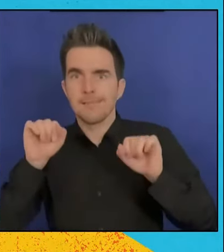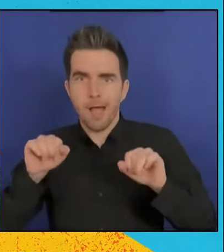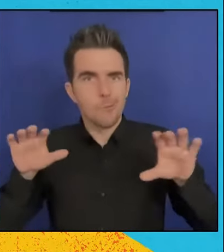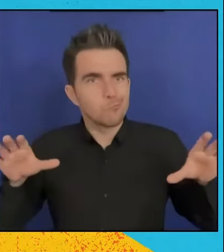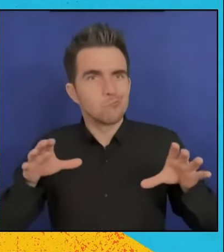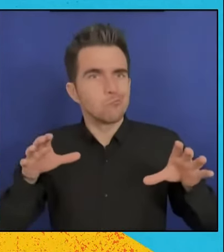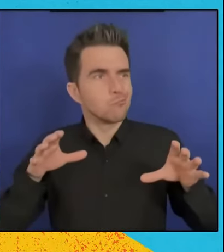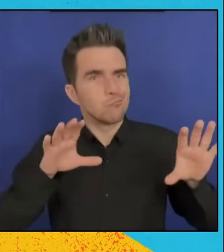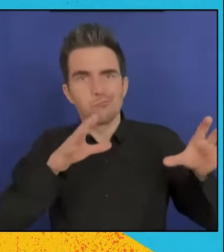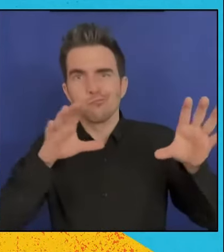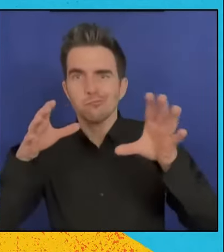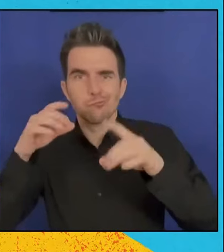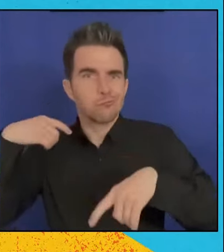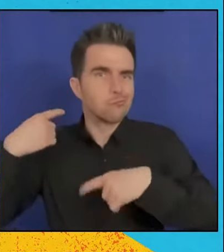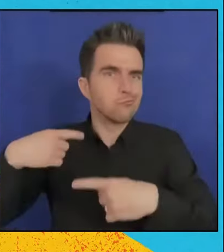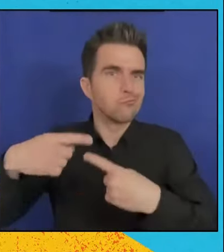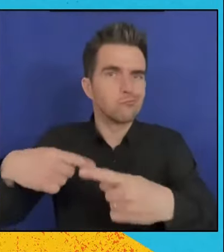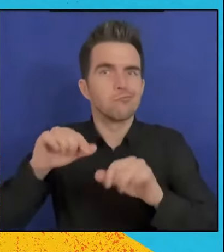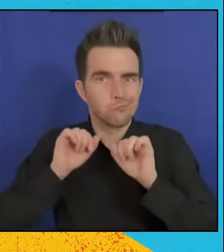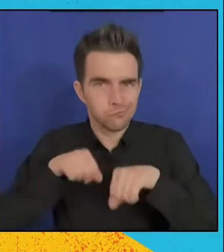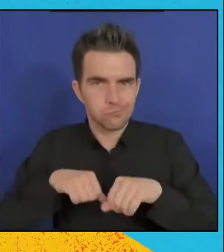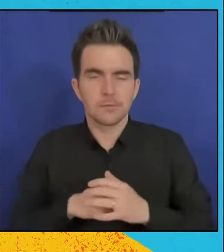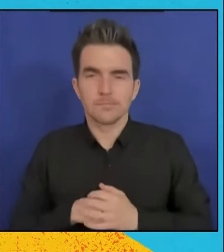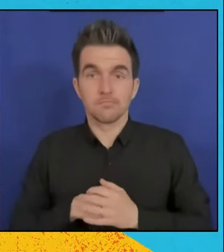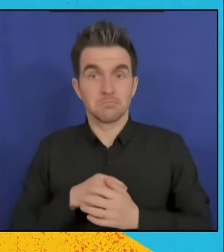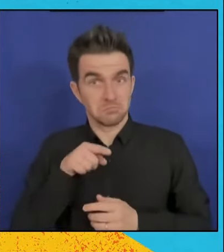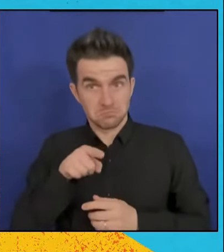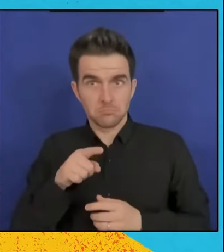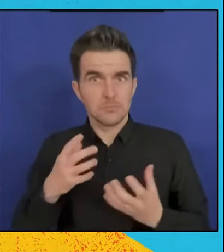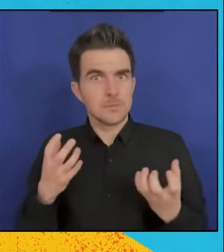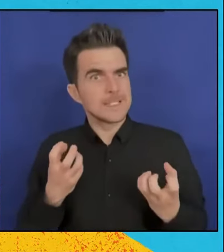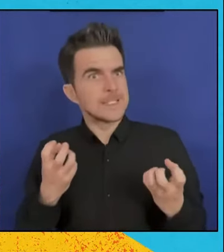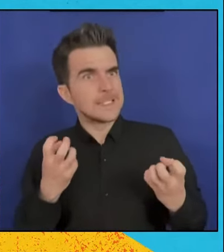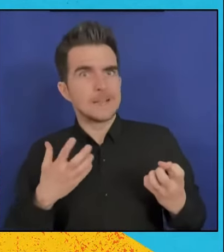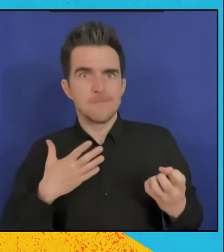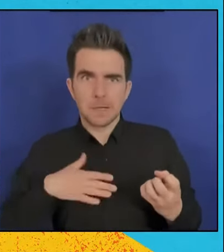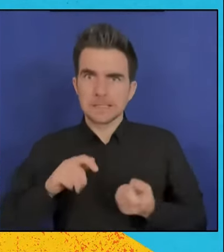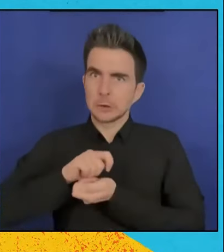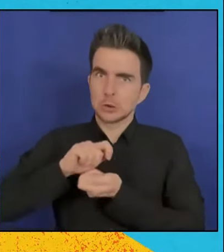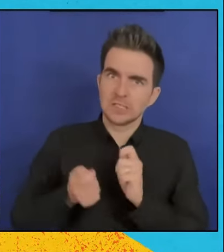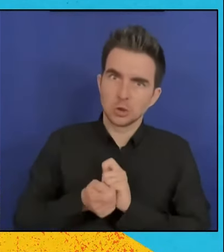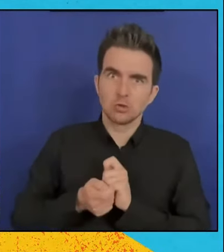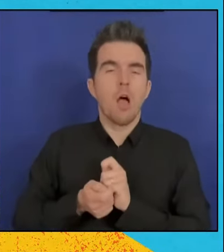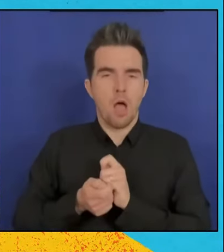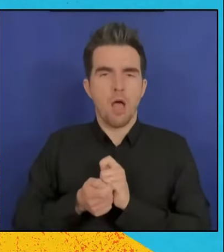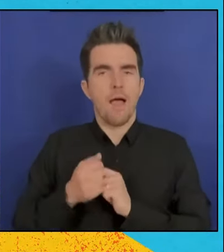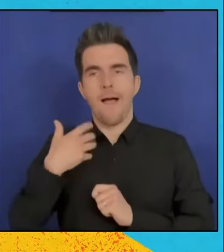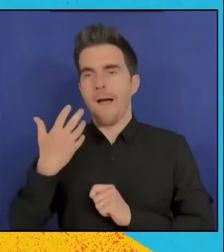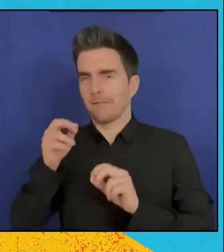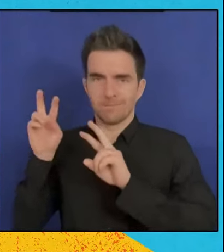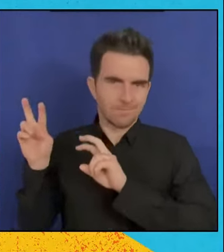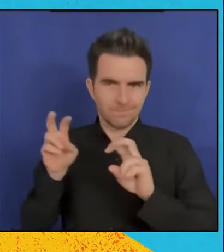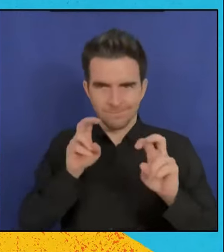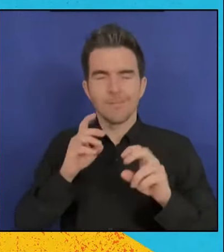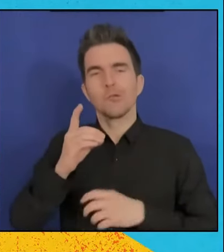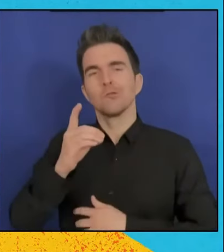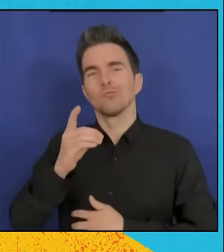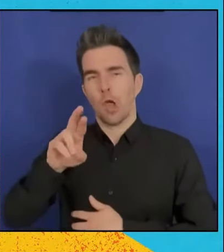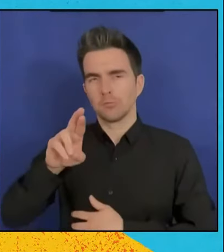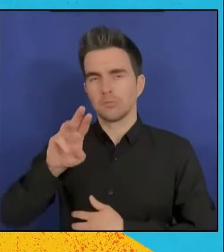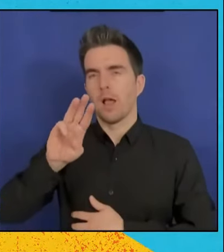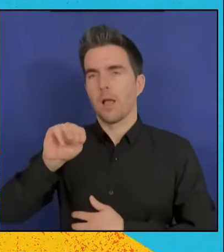safe, nor politic, nor popular, but he must take it because conscience tells him it is right." You can read "he" as "she" and